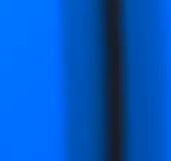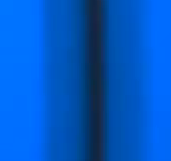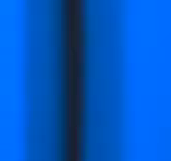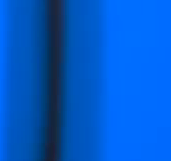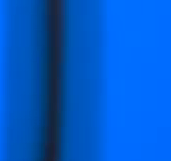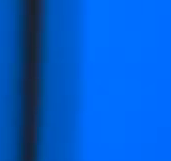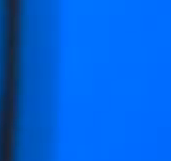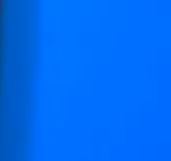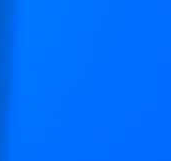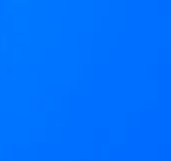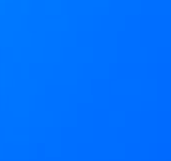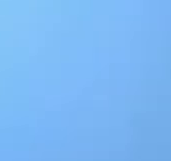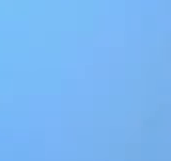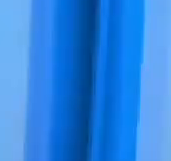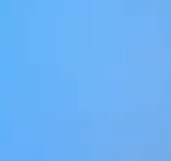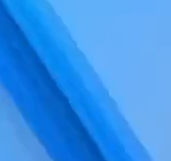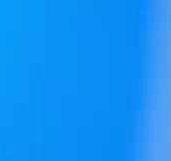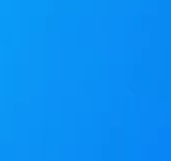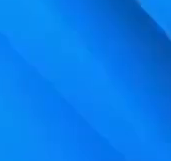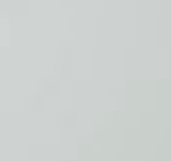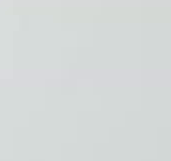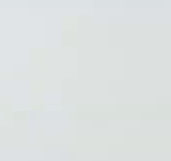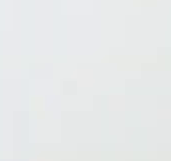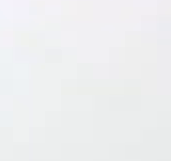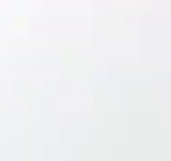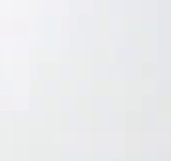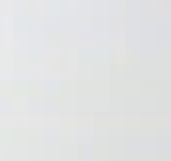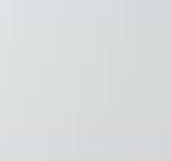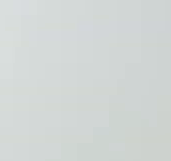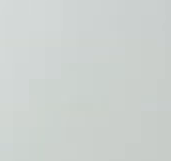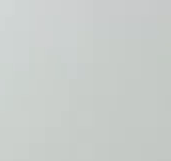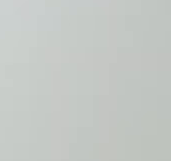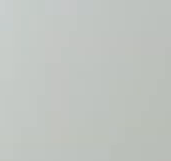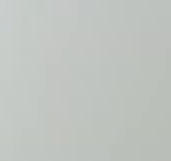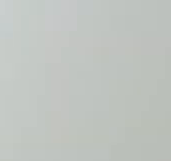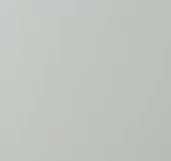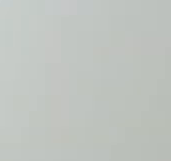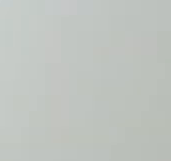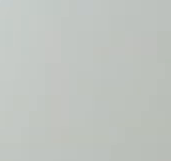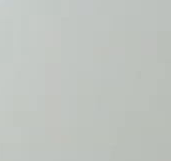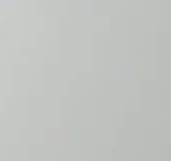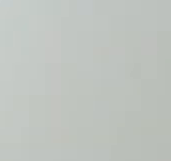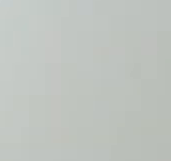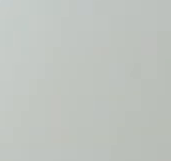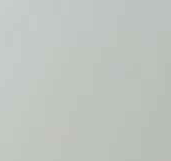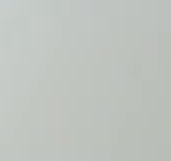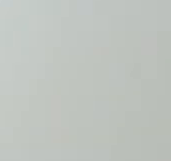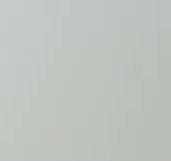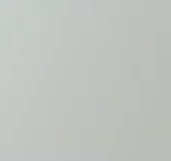ZNS Total Sports is brought to you by Fourth Terrace Diagnostic Center.